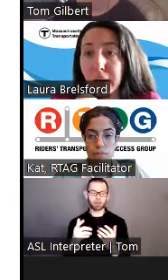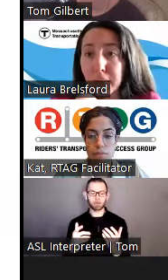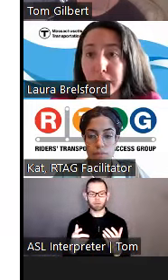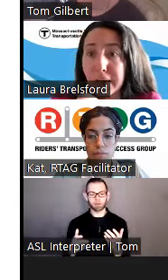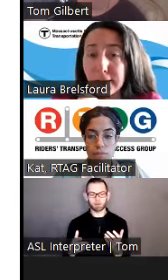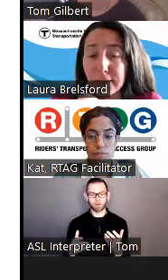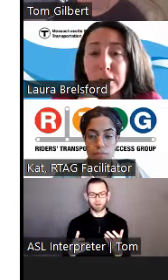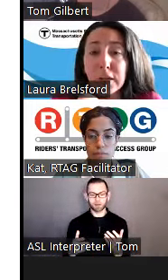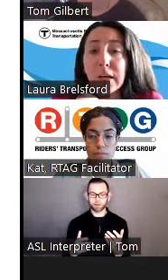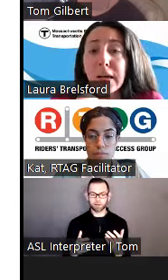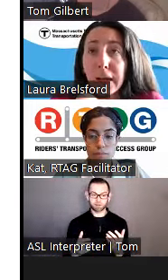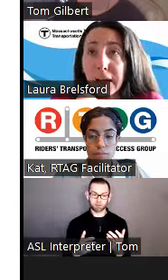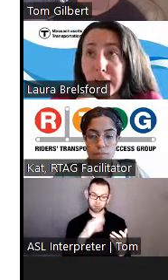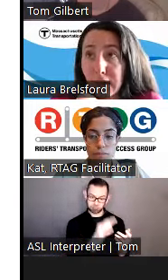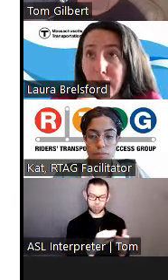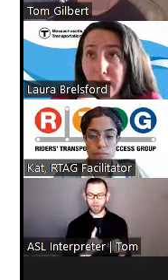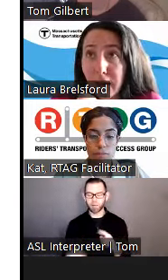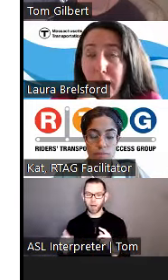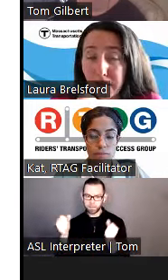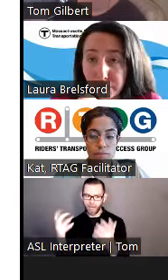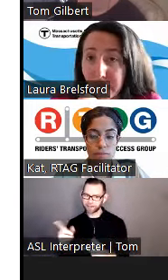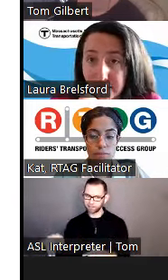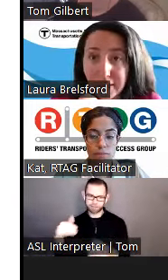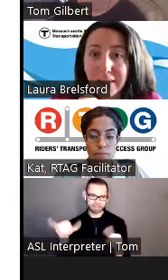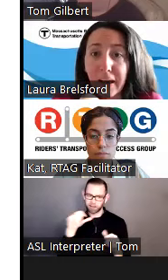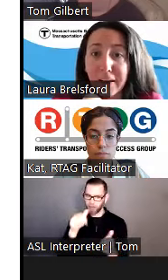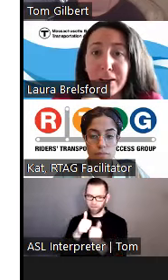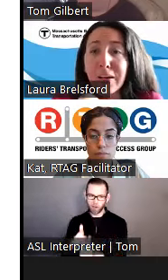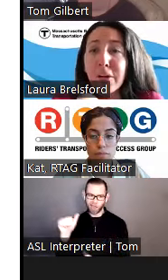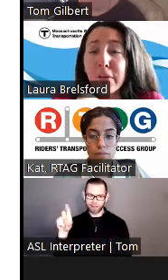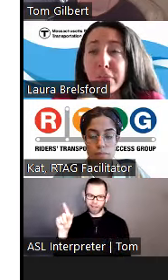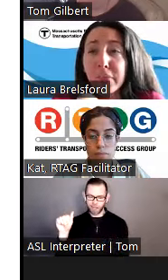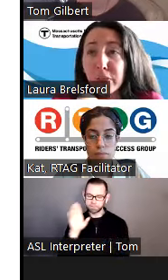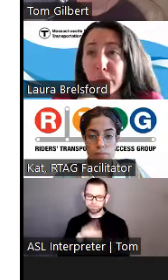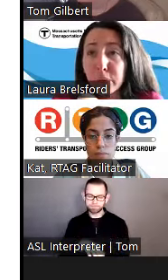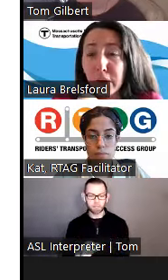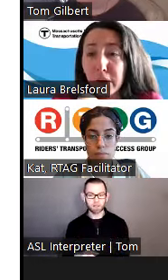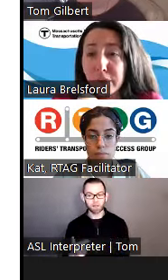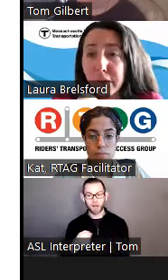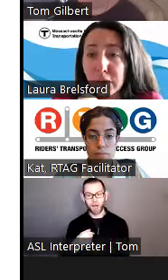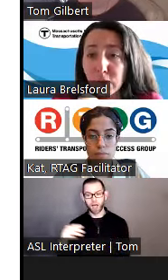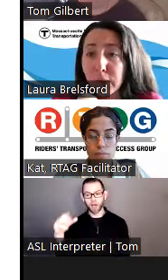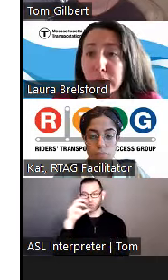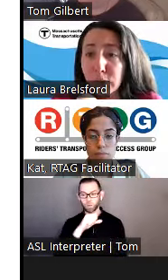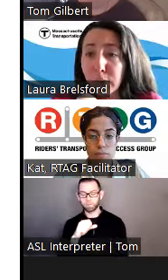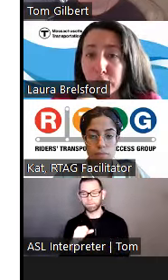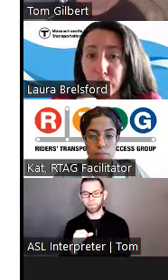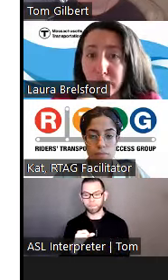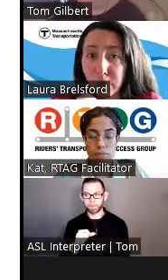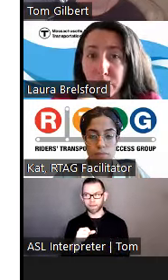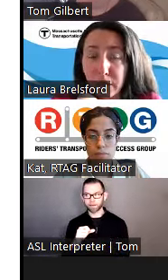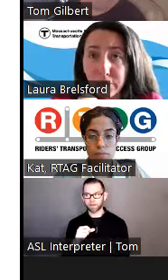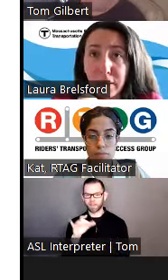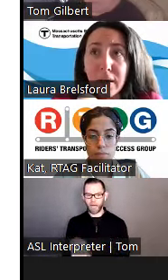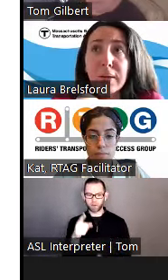simply not compliant. And I am guessing that those are very much the ones you are